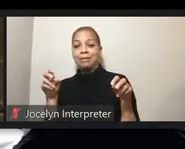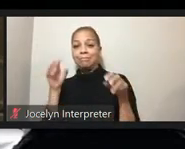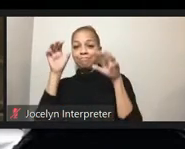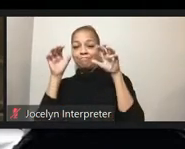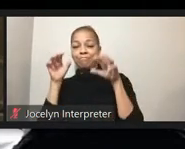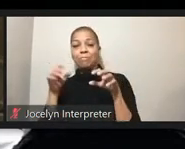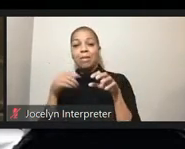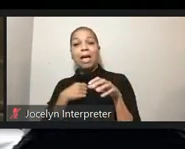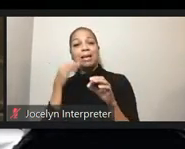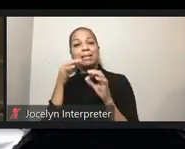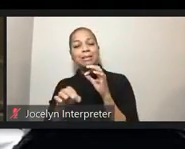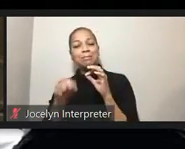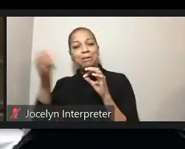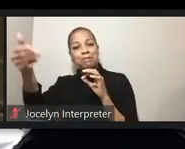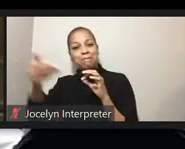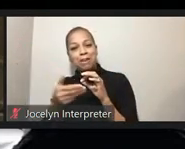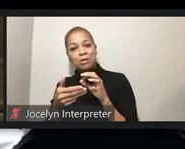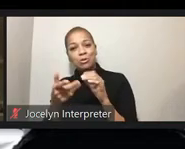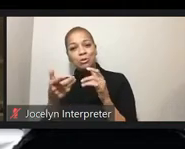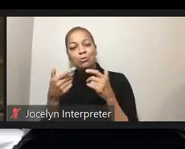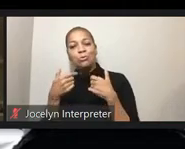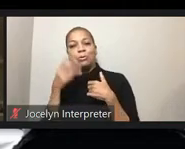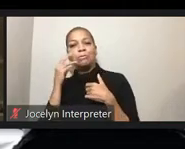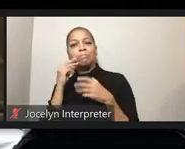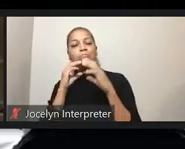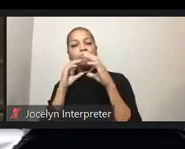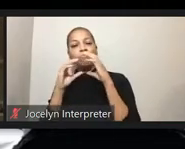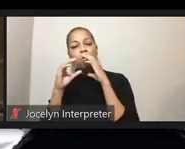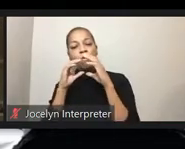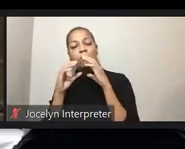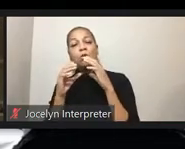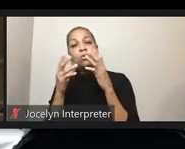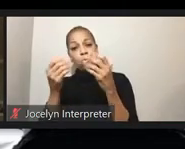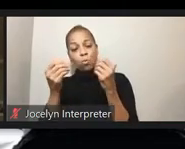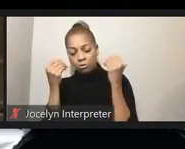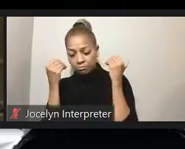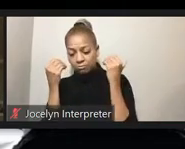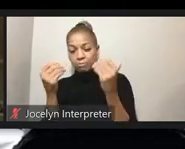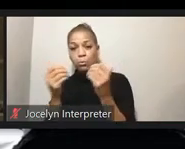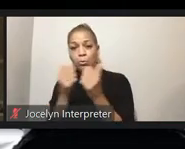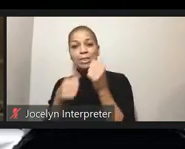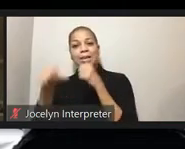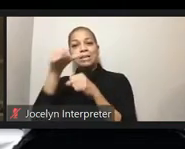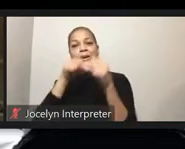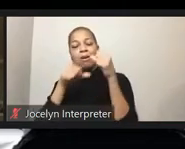I simply invite you to have the conversation that you want to have with each other